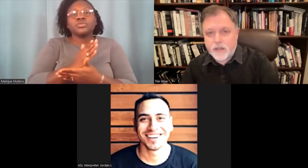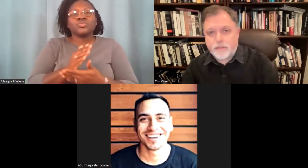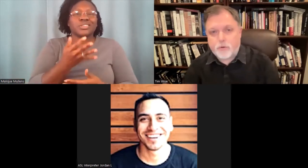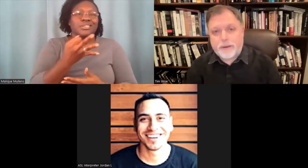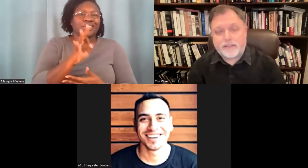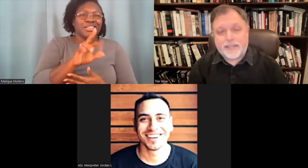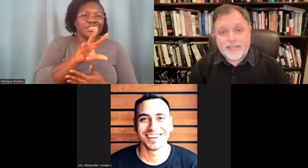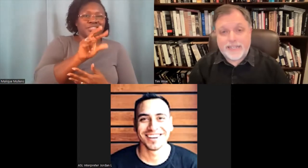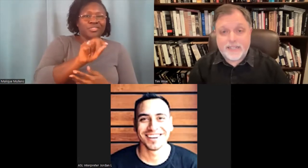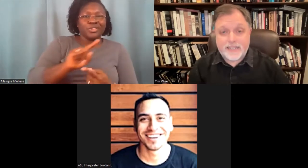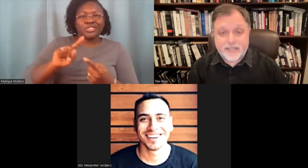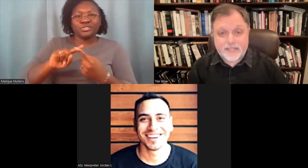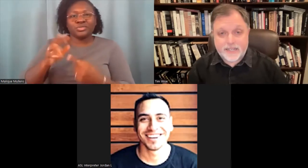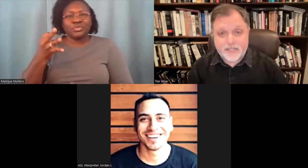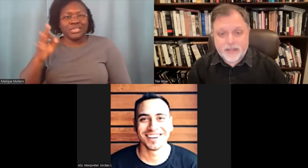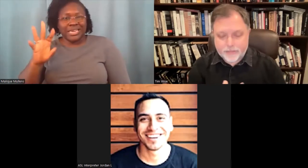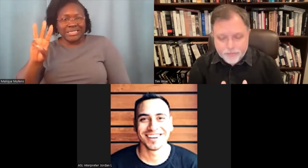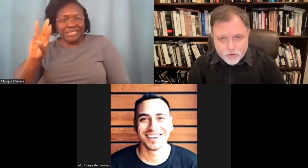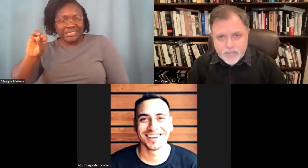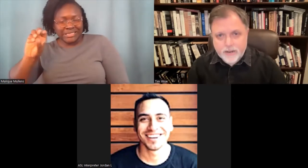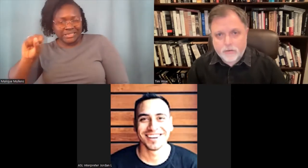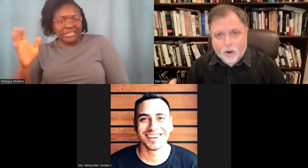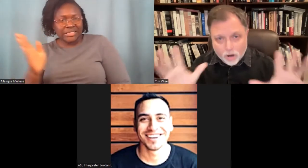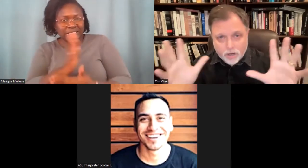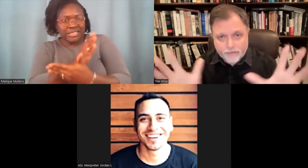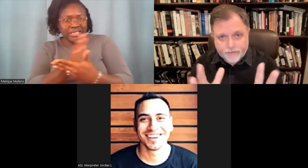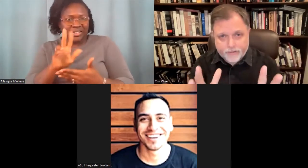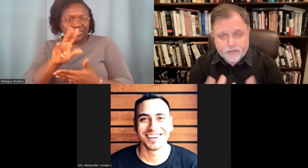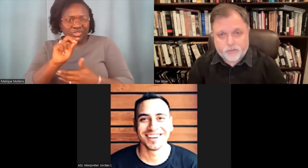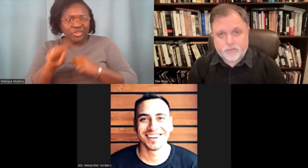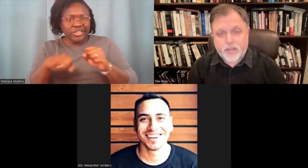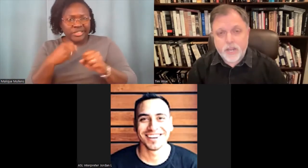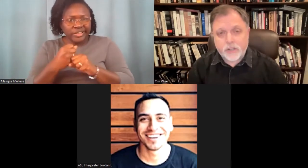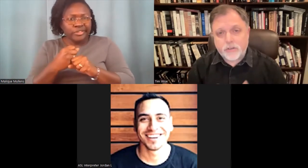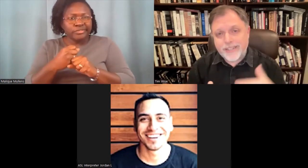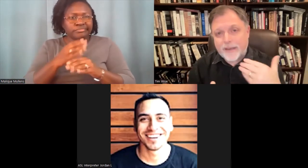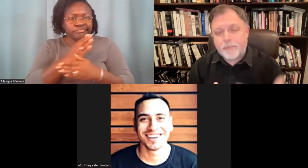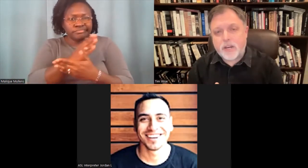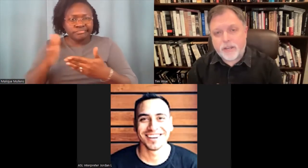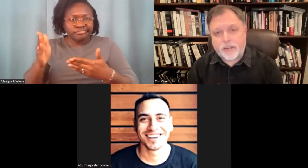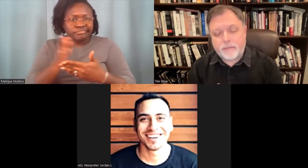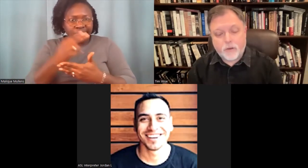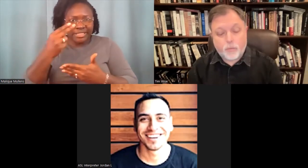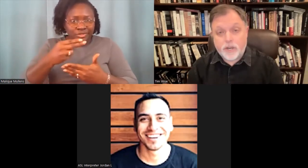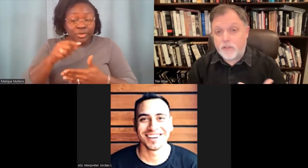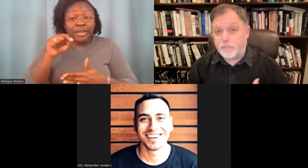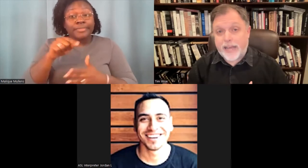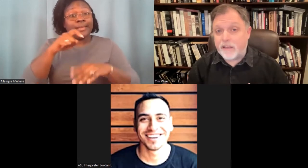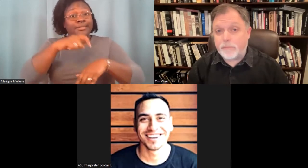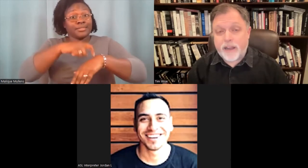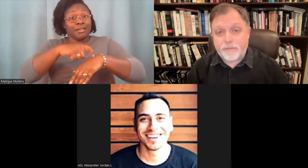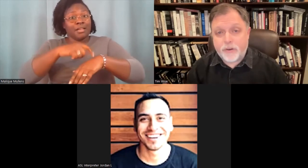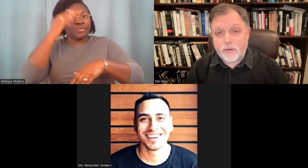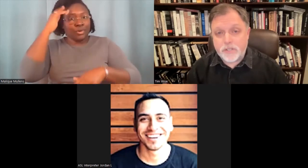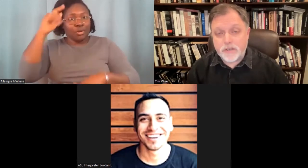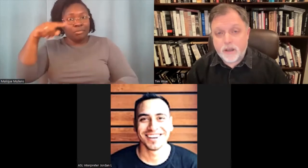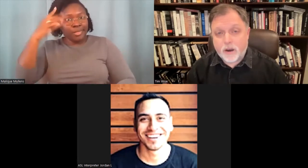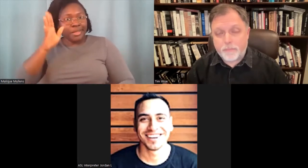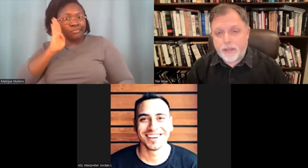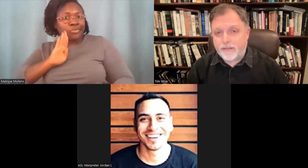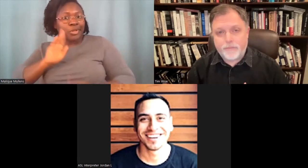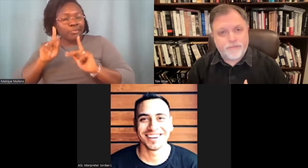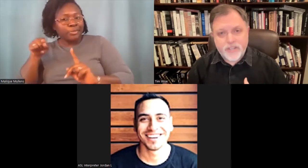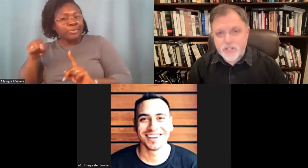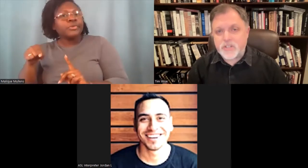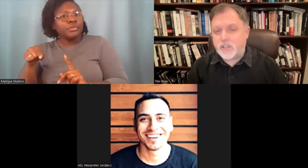1930s through about the 1960s, so that 30-year arc of history. During that period, we know that Black and brown folks